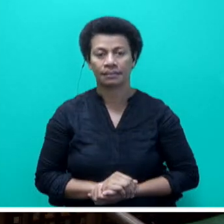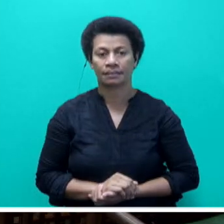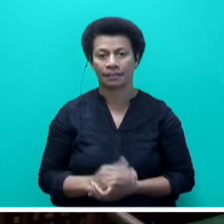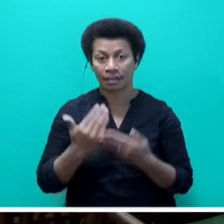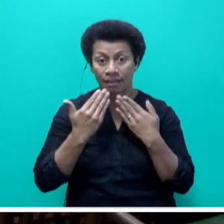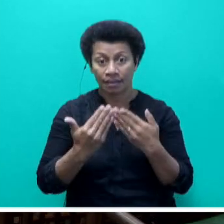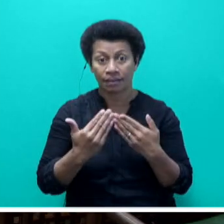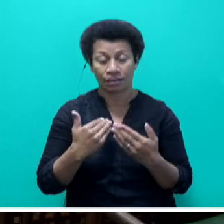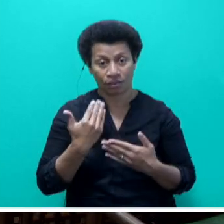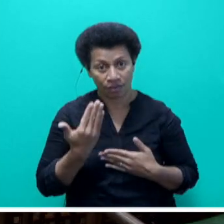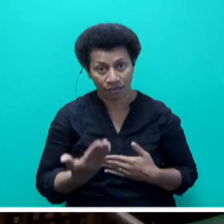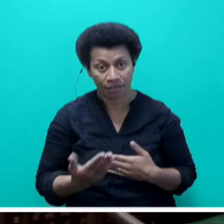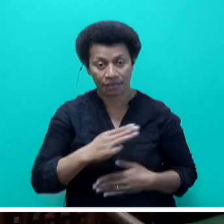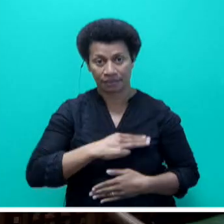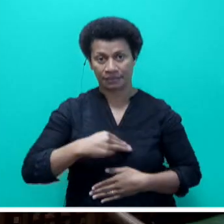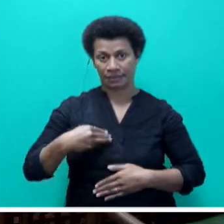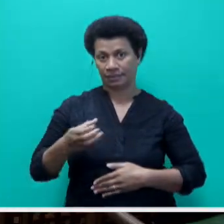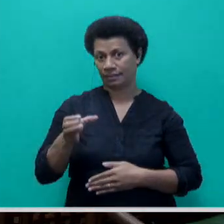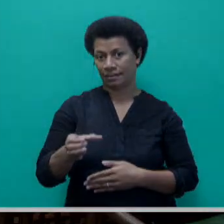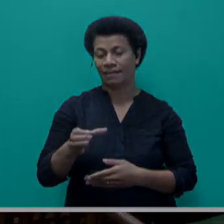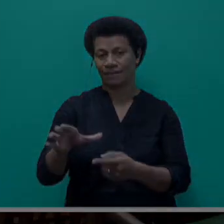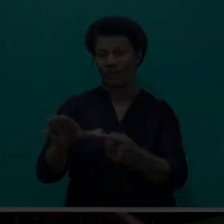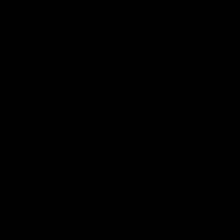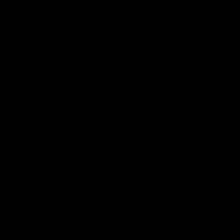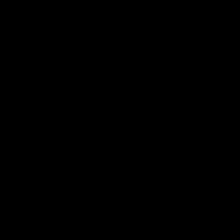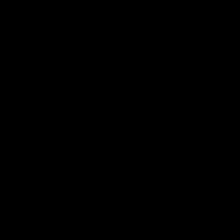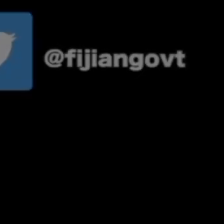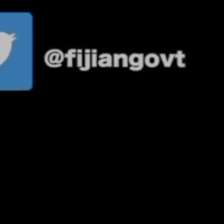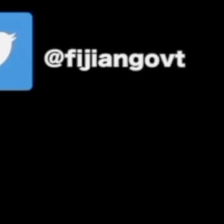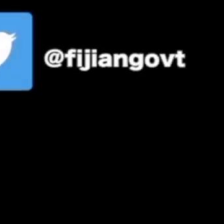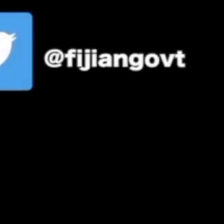thank the Honourable Minister for reply to that question.